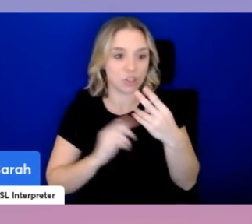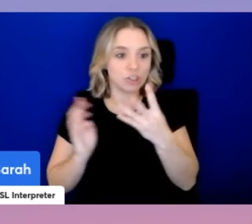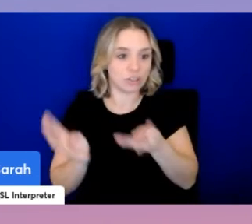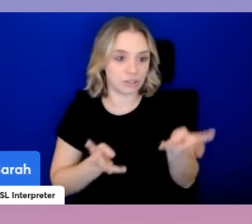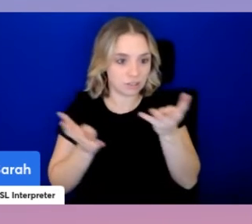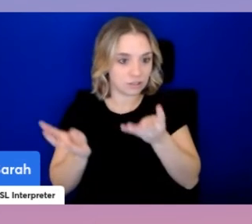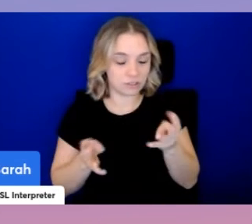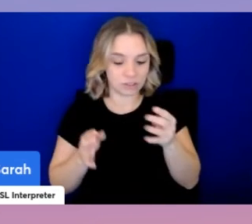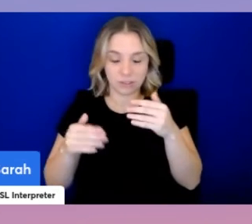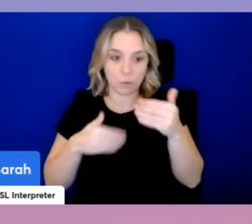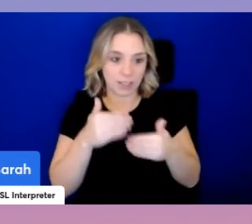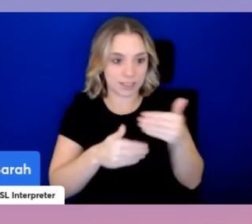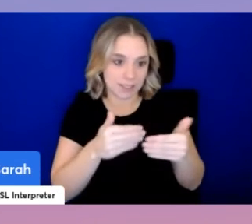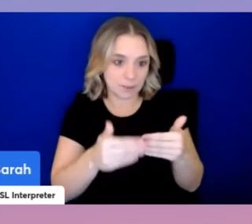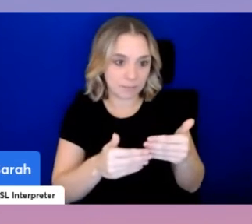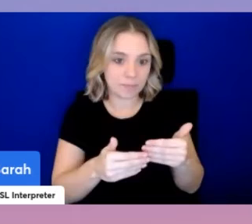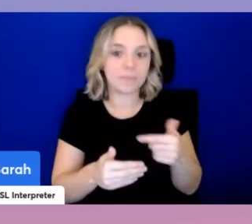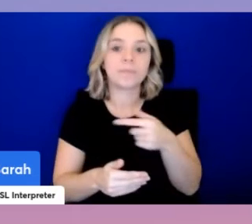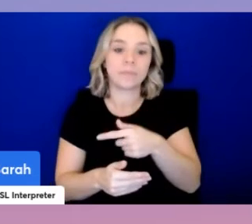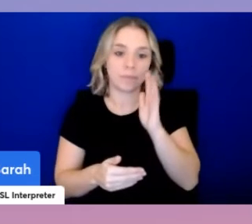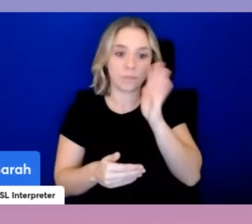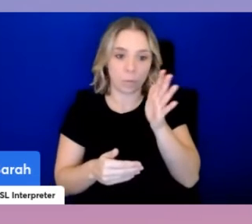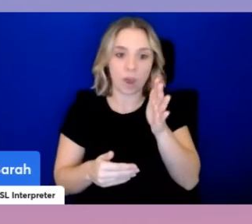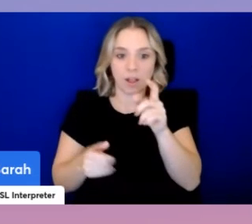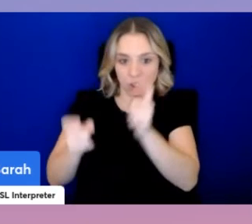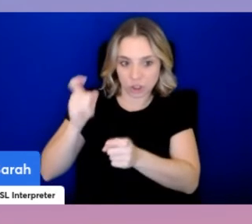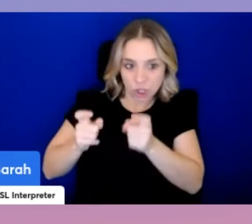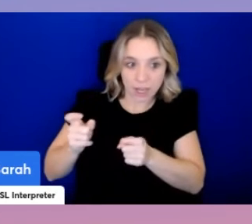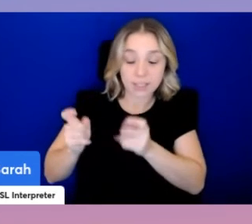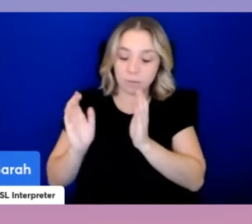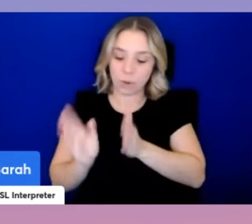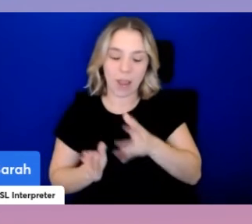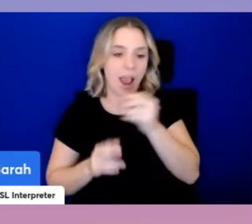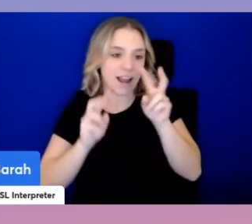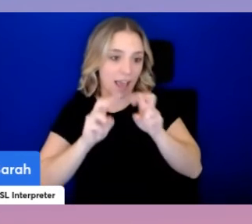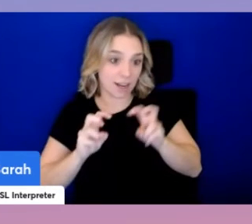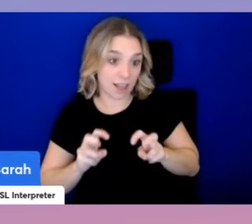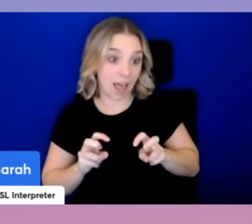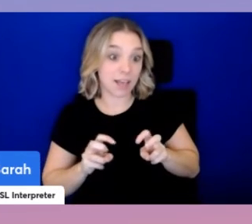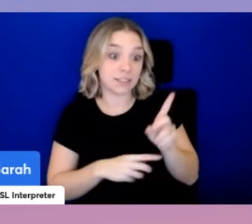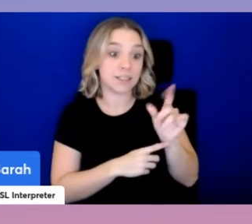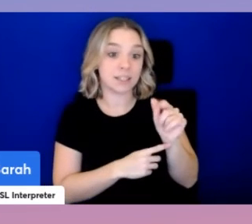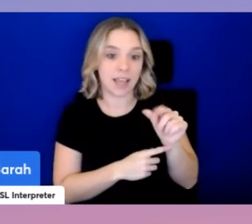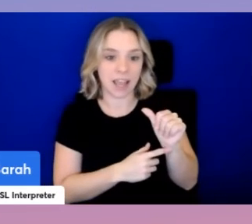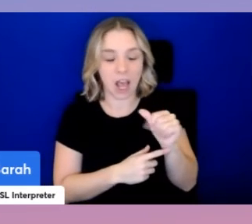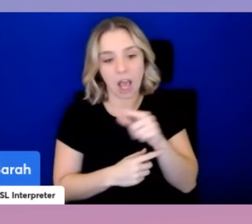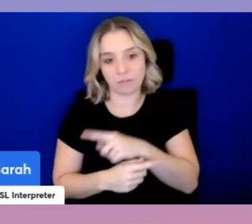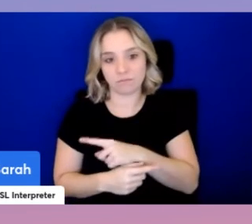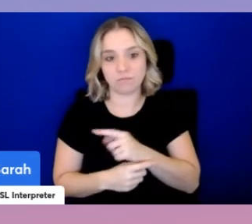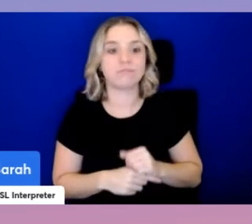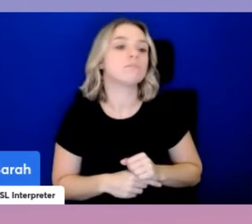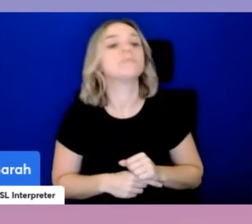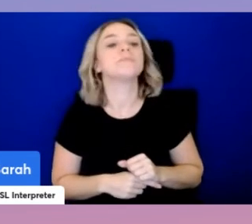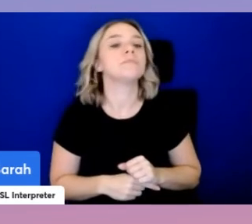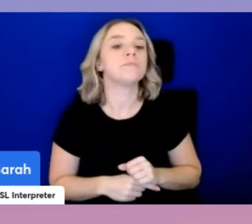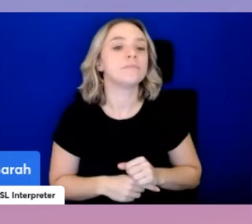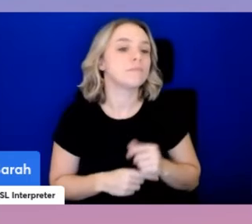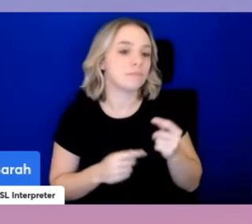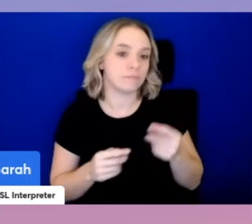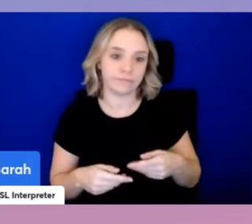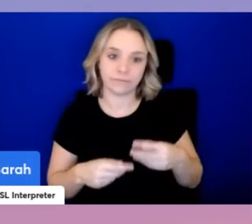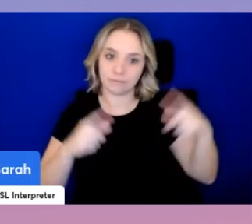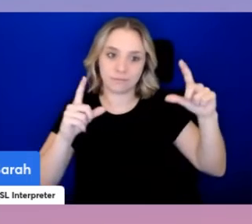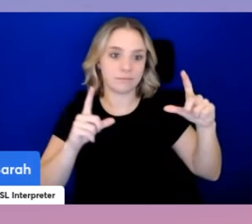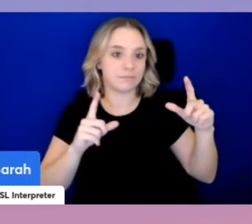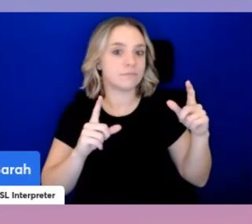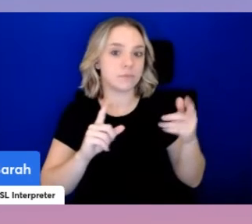going to ingest, prepare, and analyze the data. We can run it right now. We can view the run.